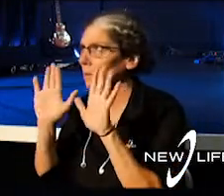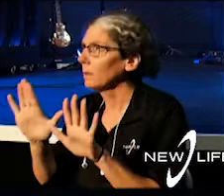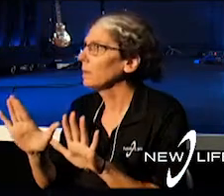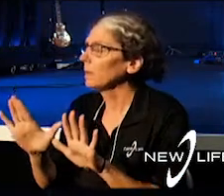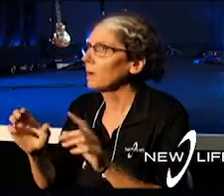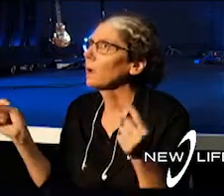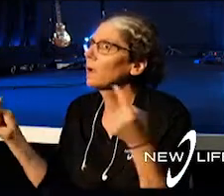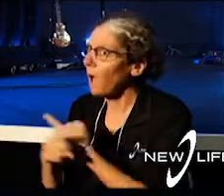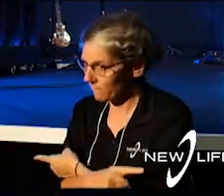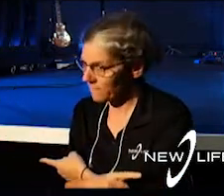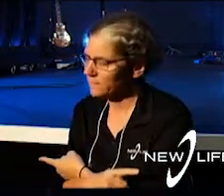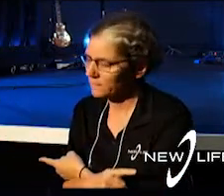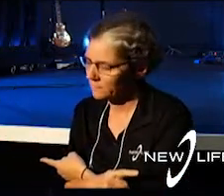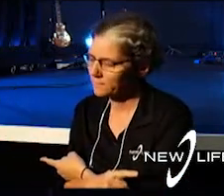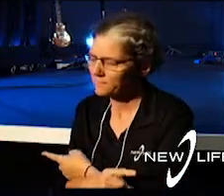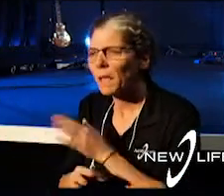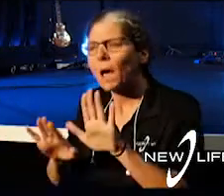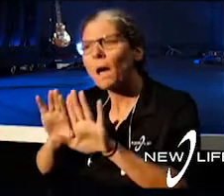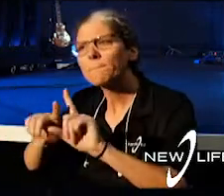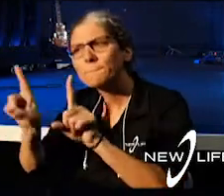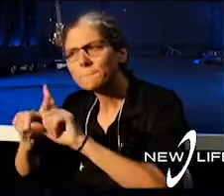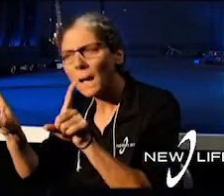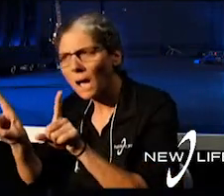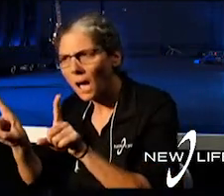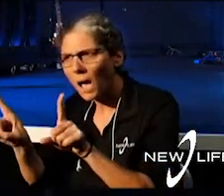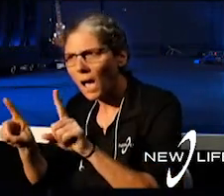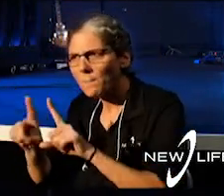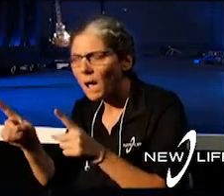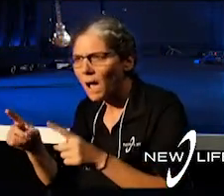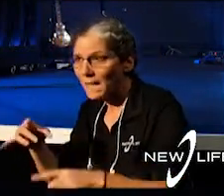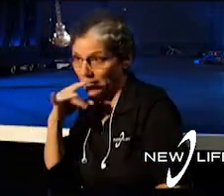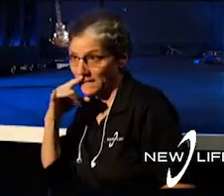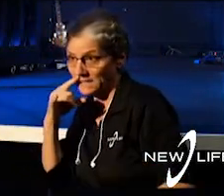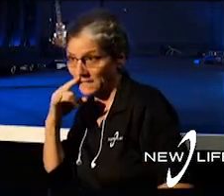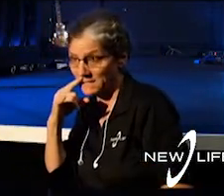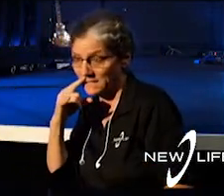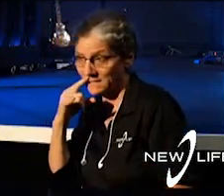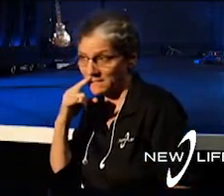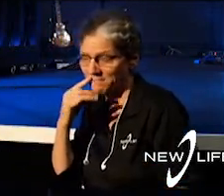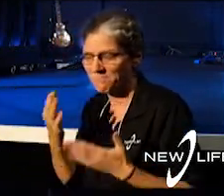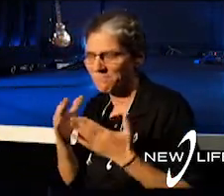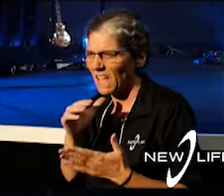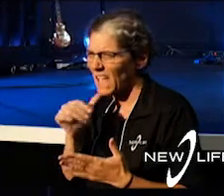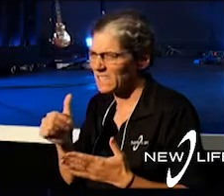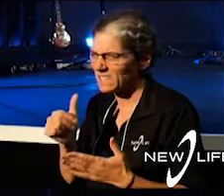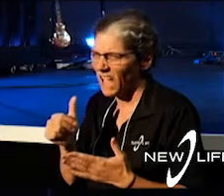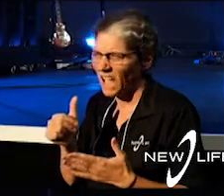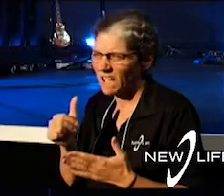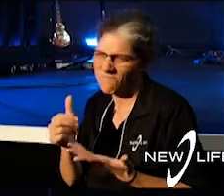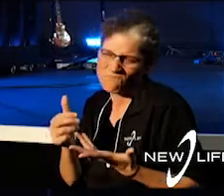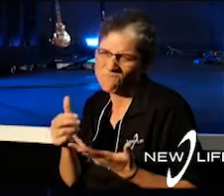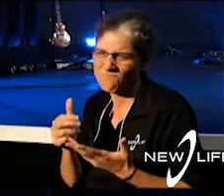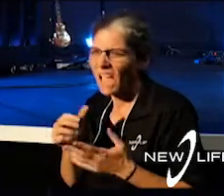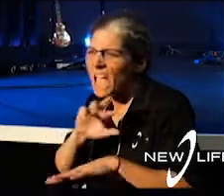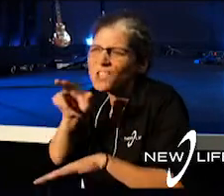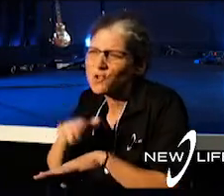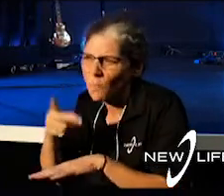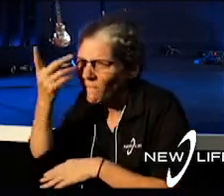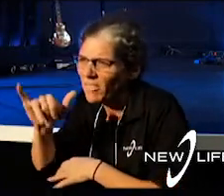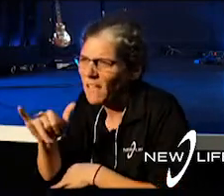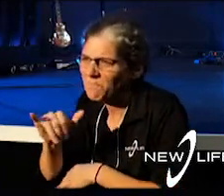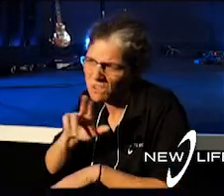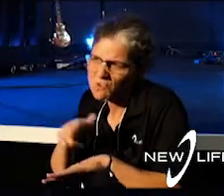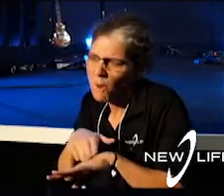But as kids, right, it's like conflict with our kids is not uncommon, right? And like when